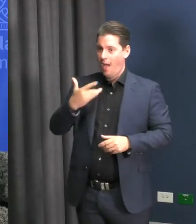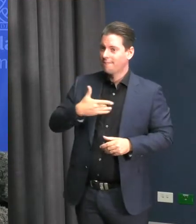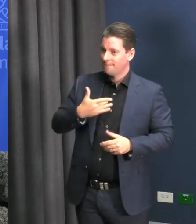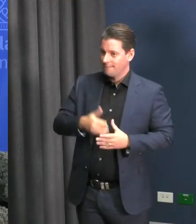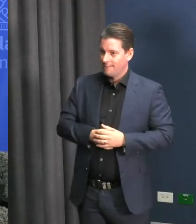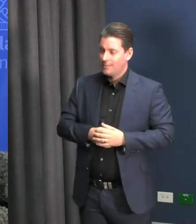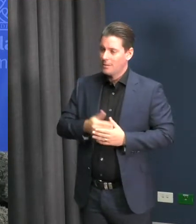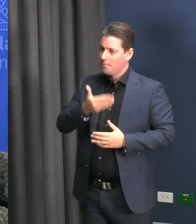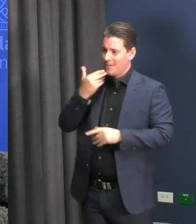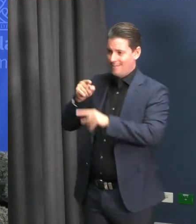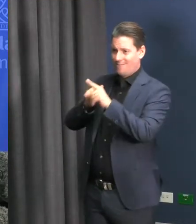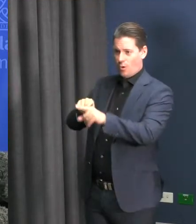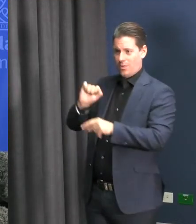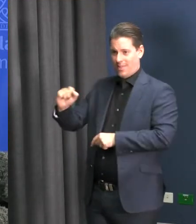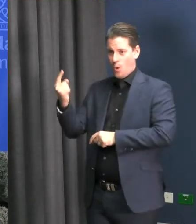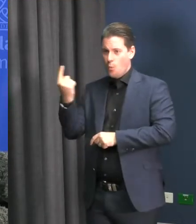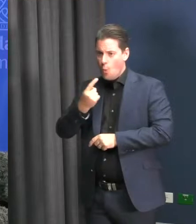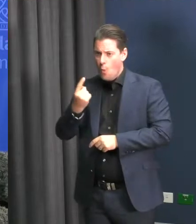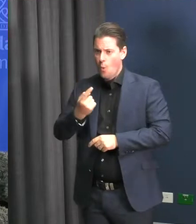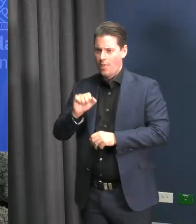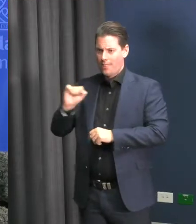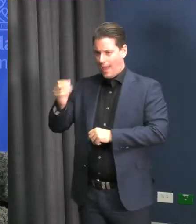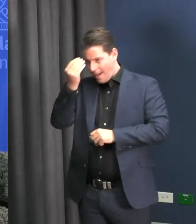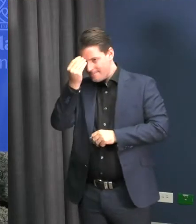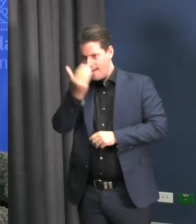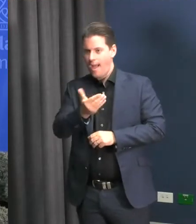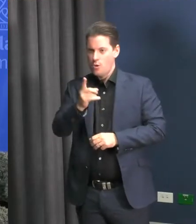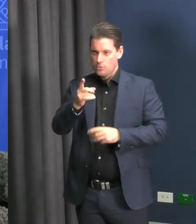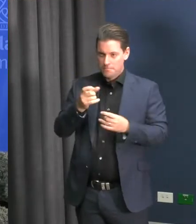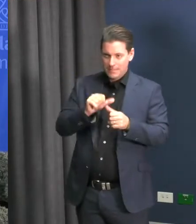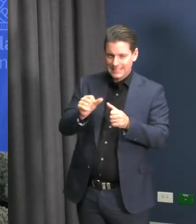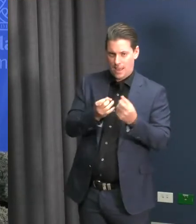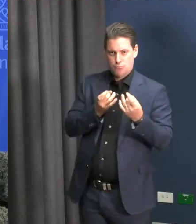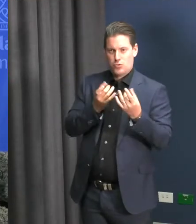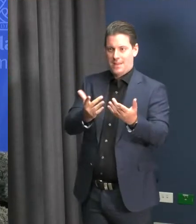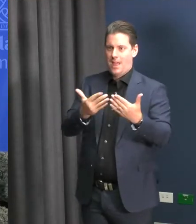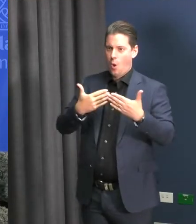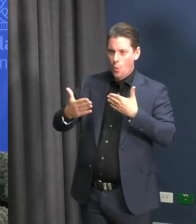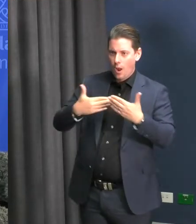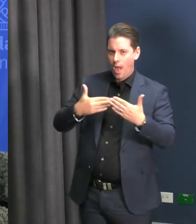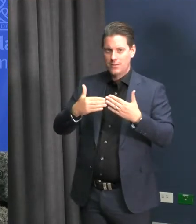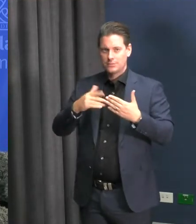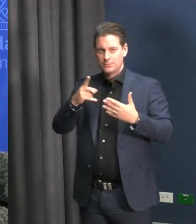to those warnings and make your arrangements in place.